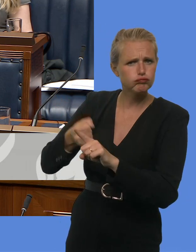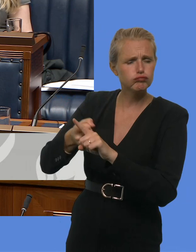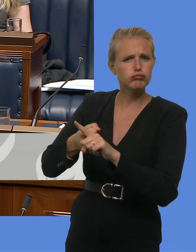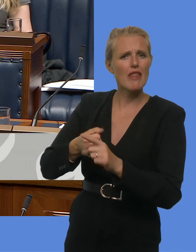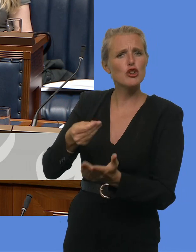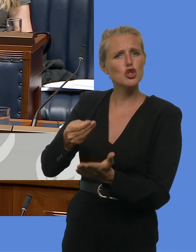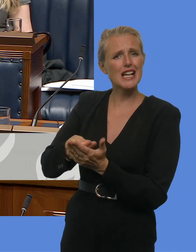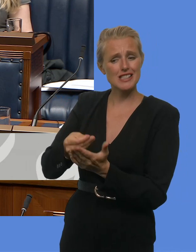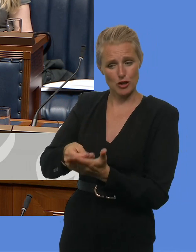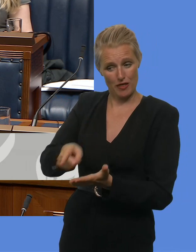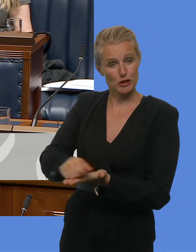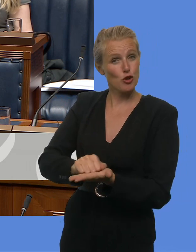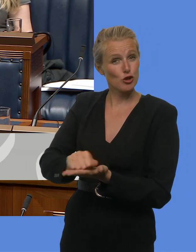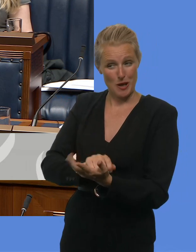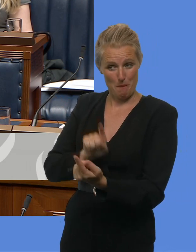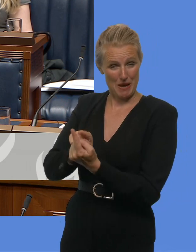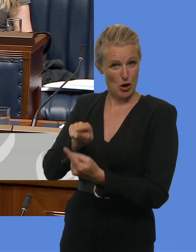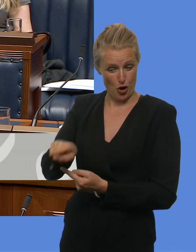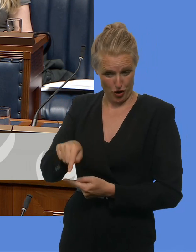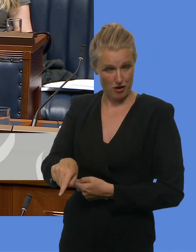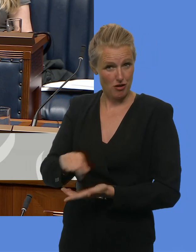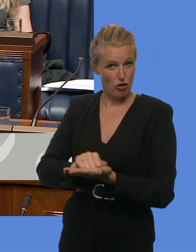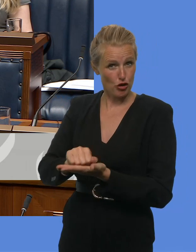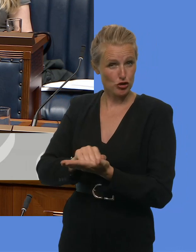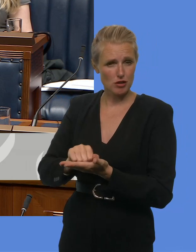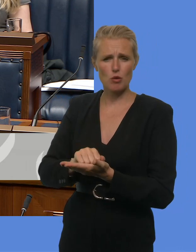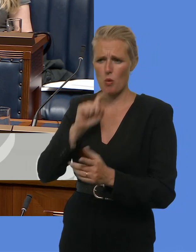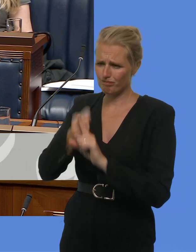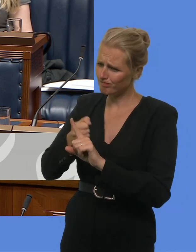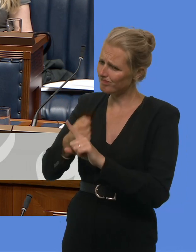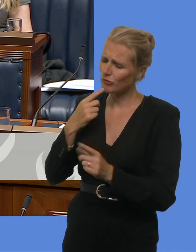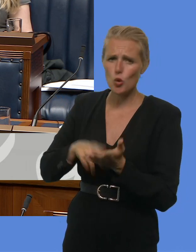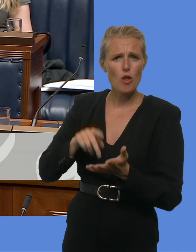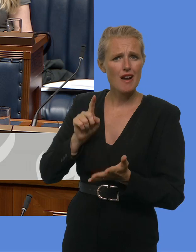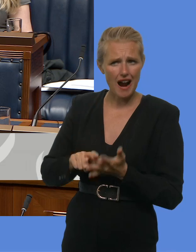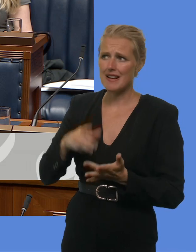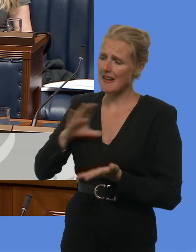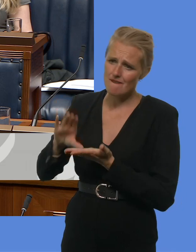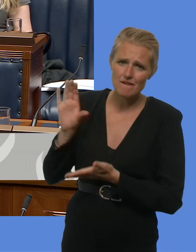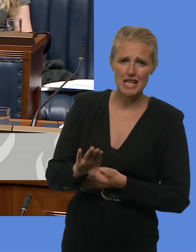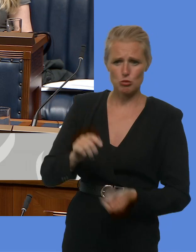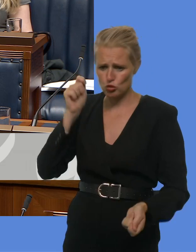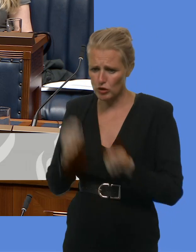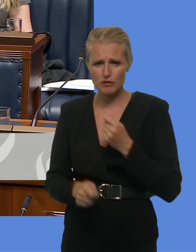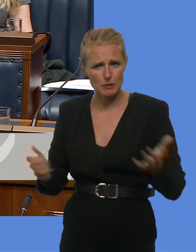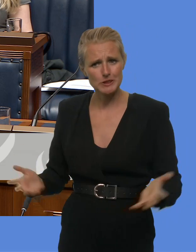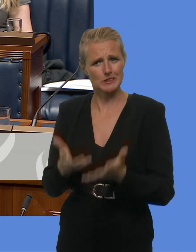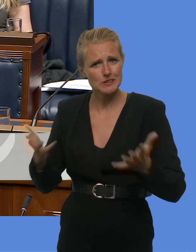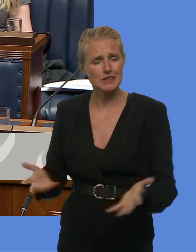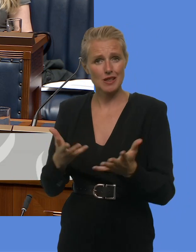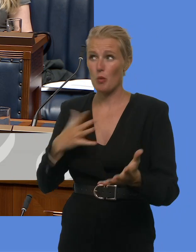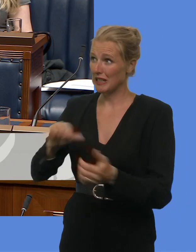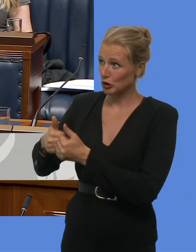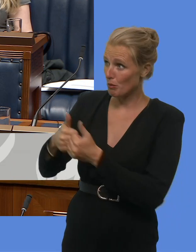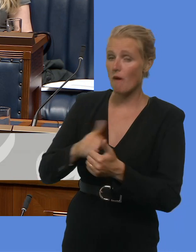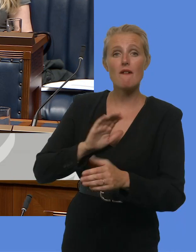on Thursday when we meet her. We will be making the case that Northern Ireland requires that investment and transformation, that support for its